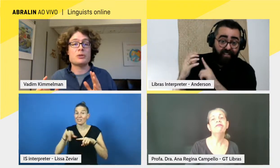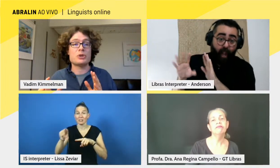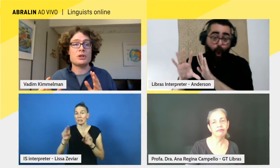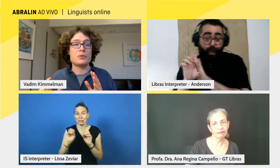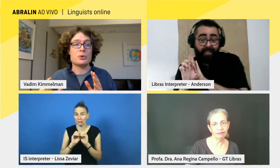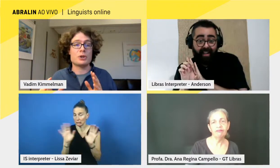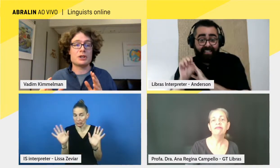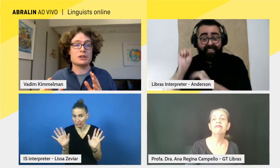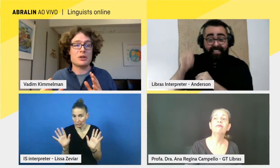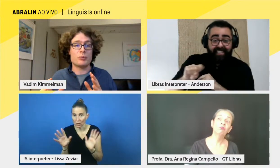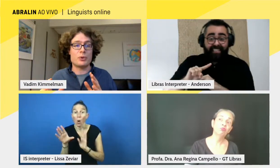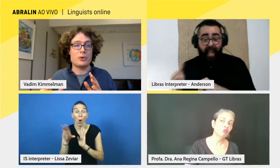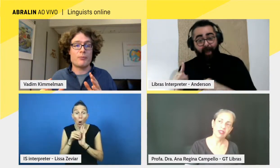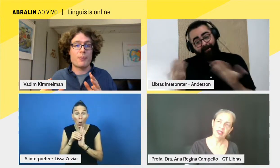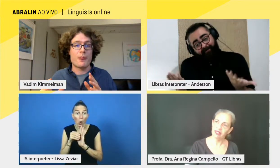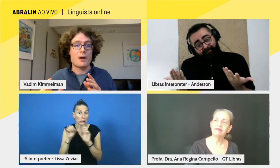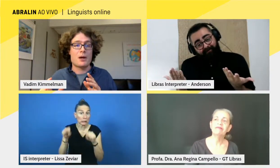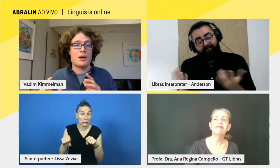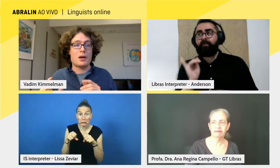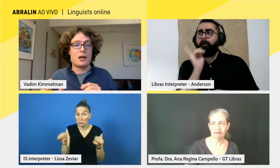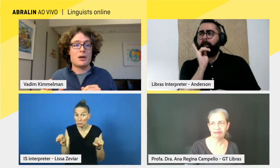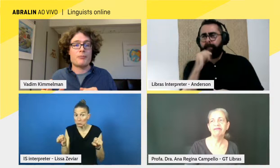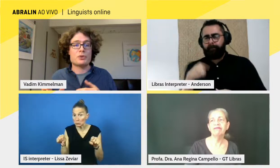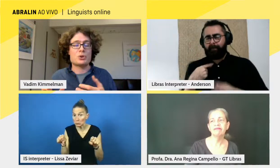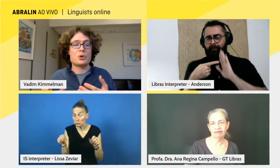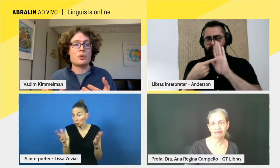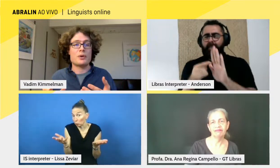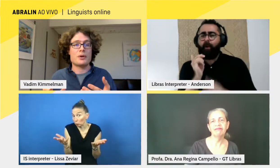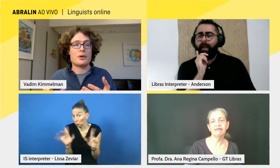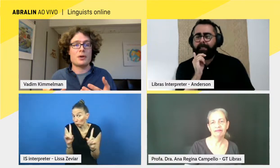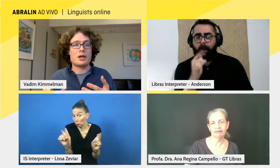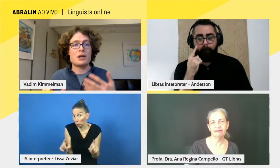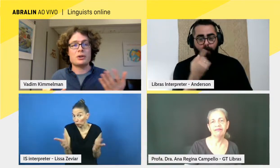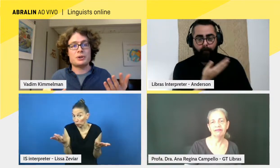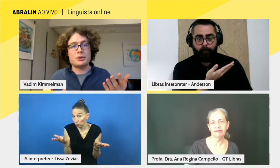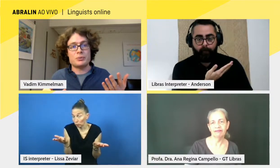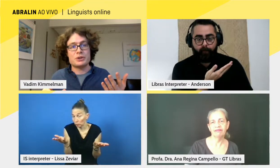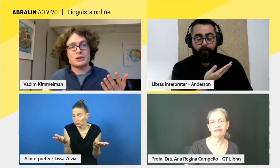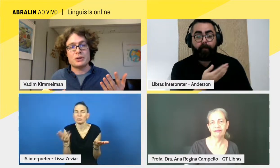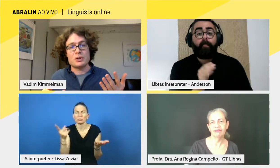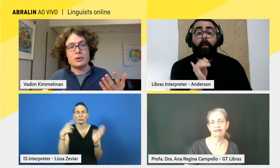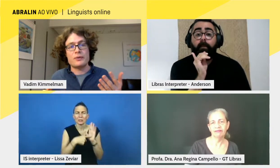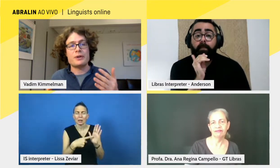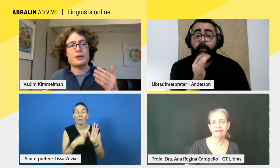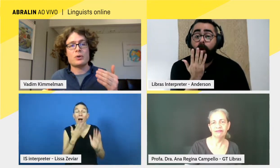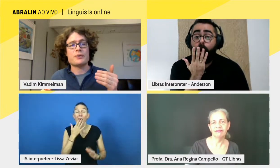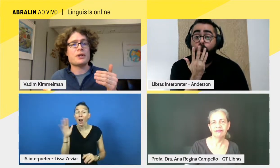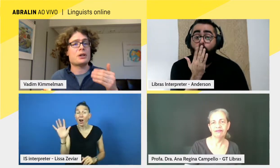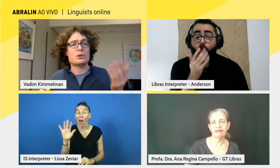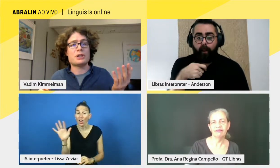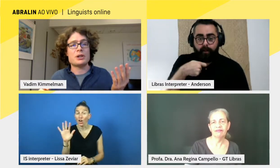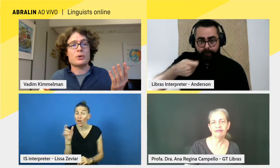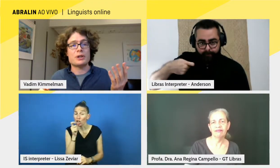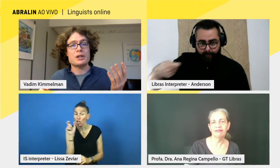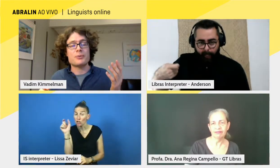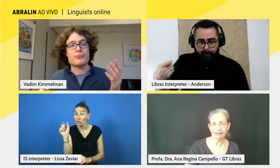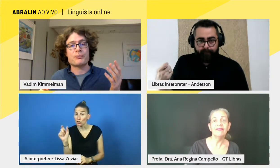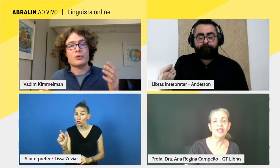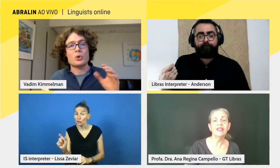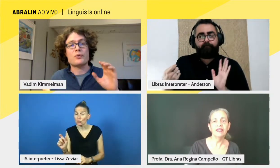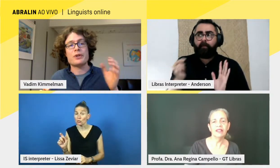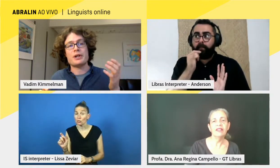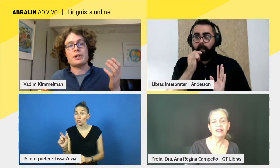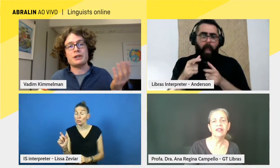So here, let me give you an example. So color terms, very often they are not